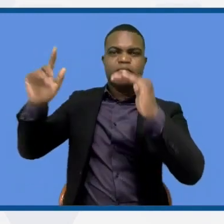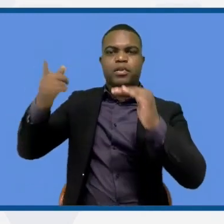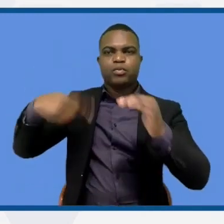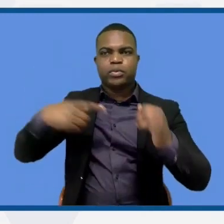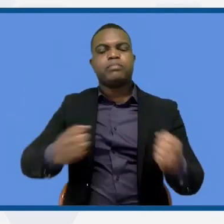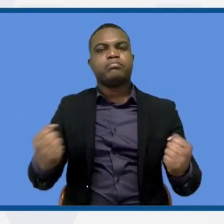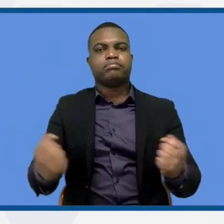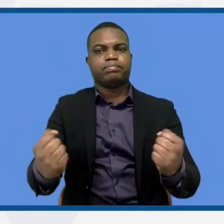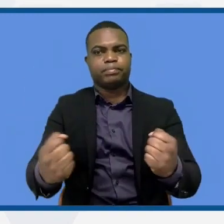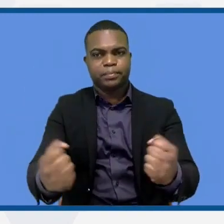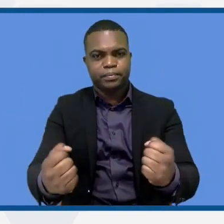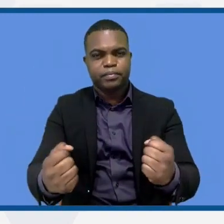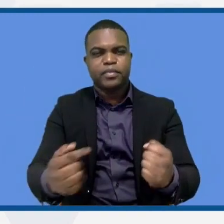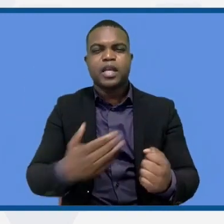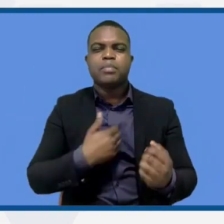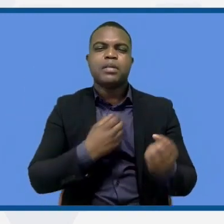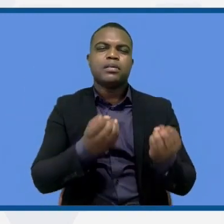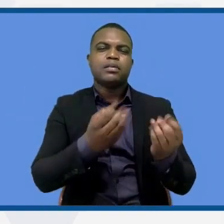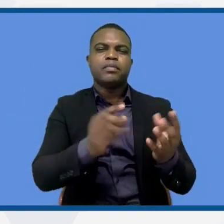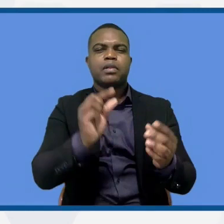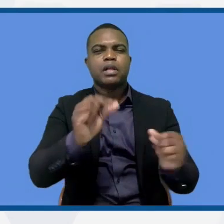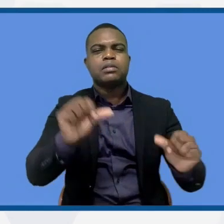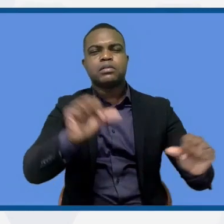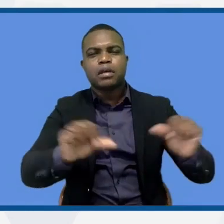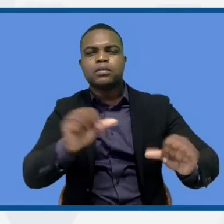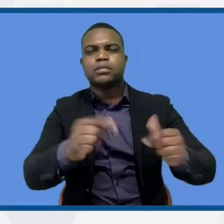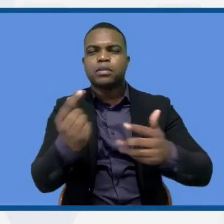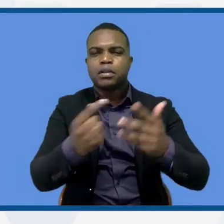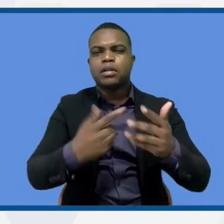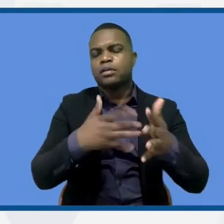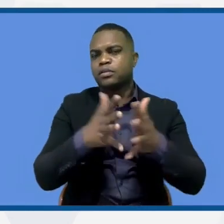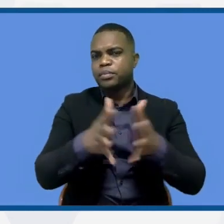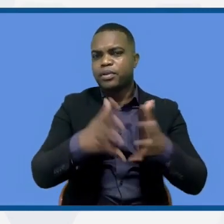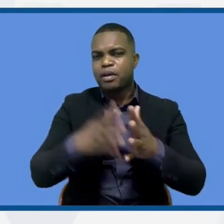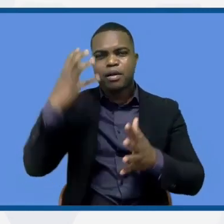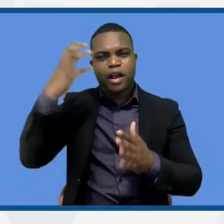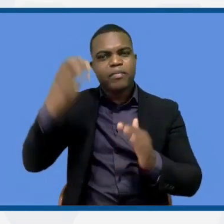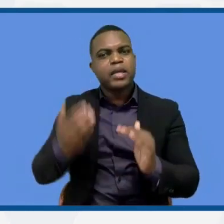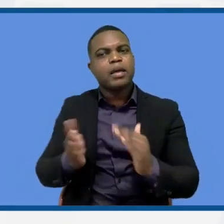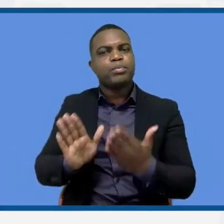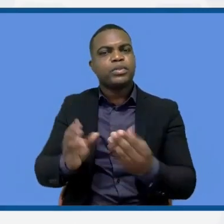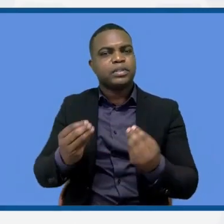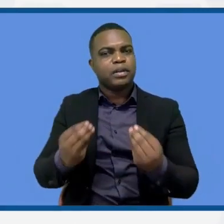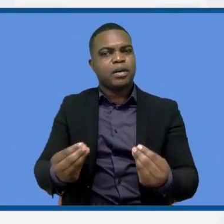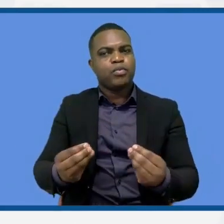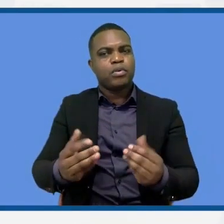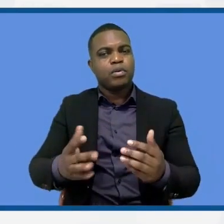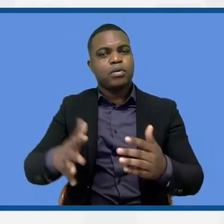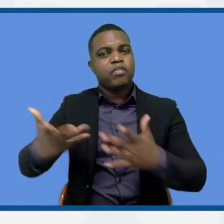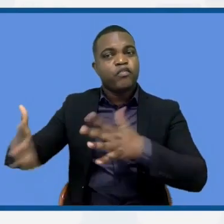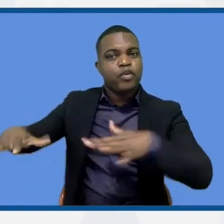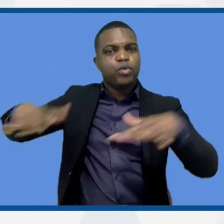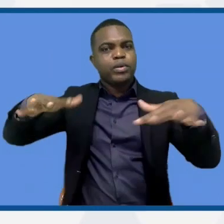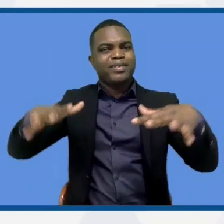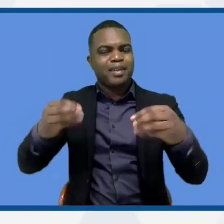Biden administration called for really making sure that we were taking a national approach to climate resilience and flood risk